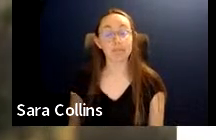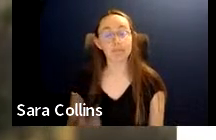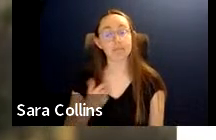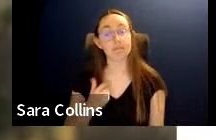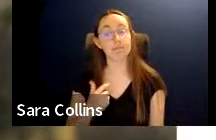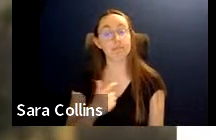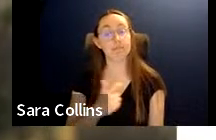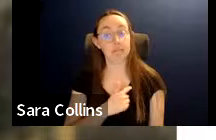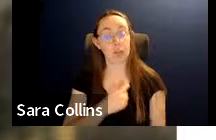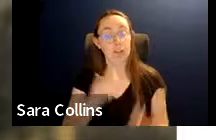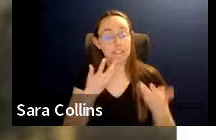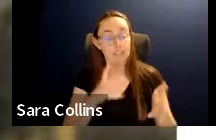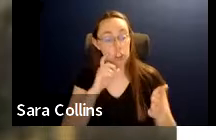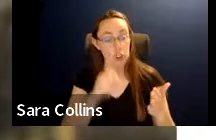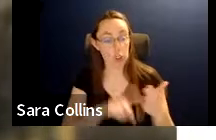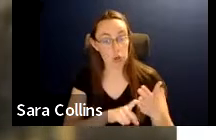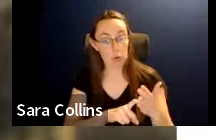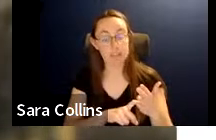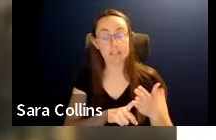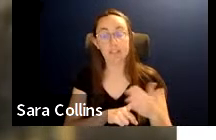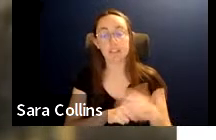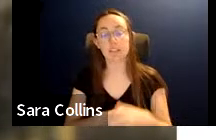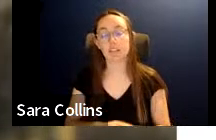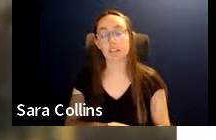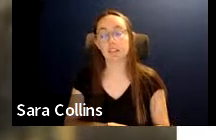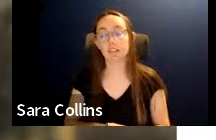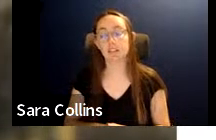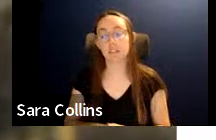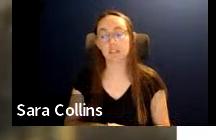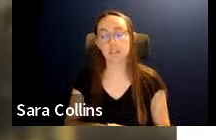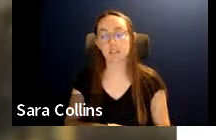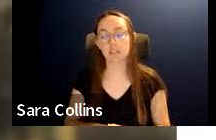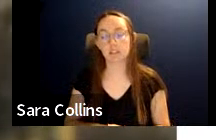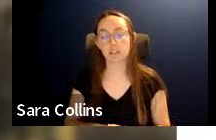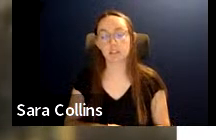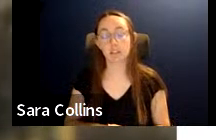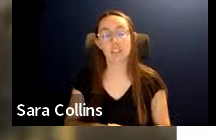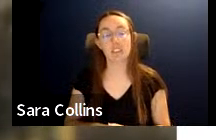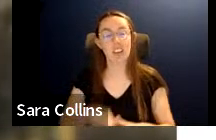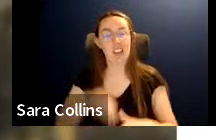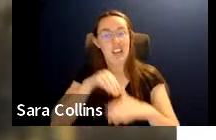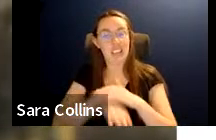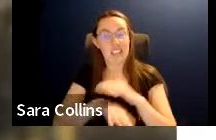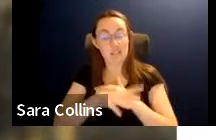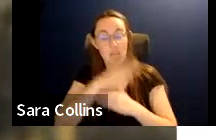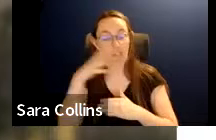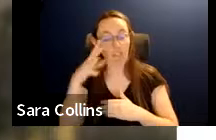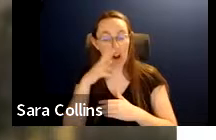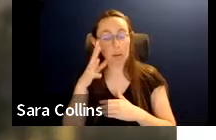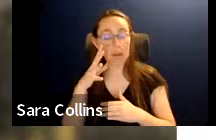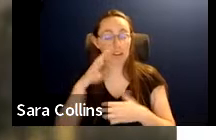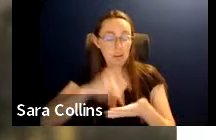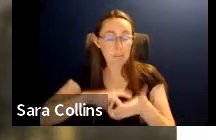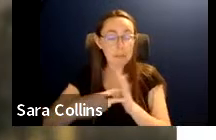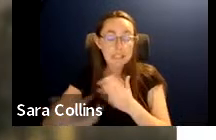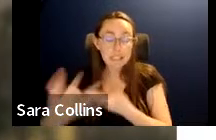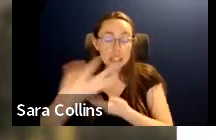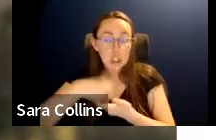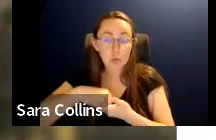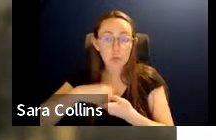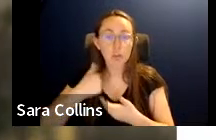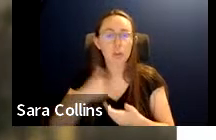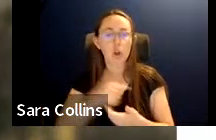of accessible farming is also being inclusive. And in our case, we have, for example, master